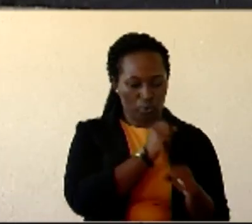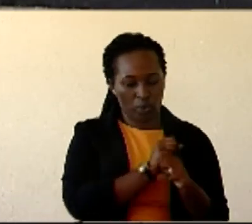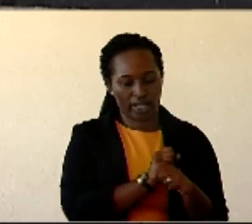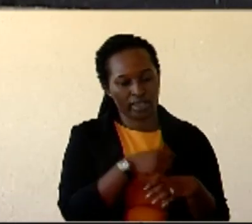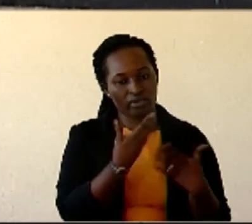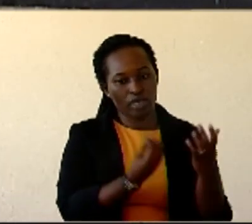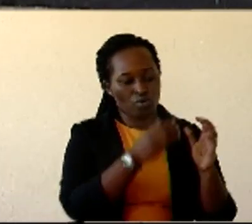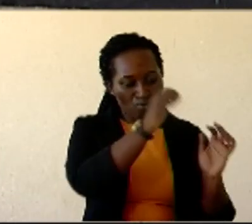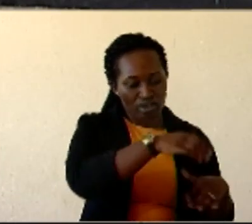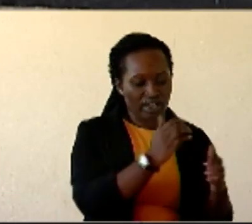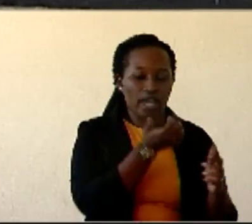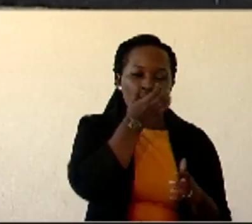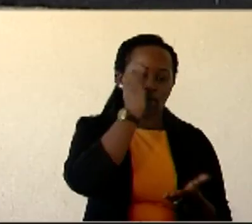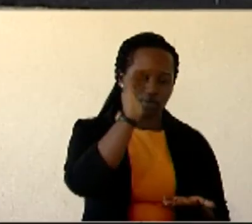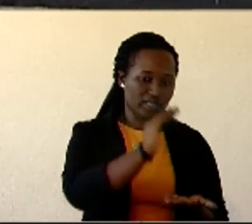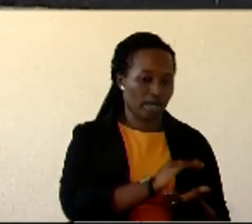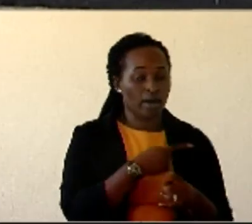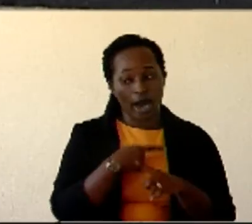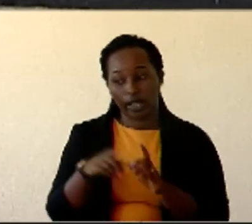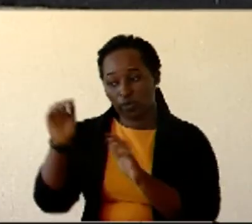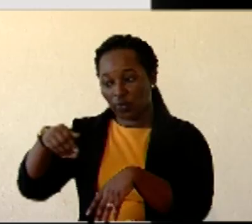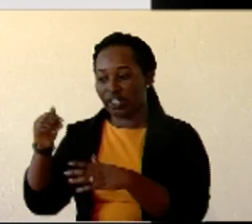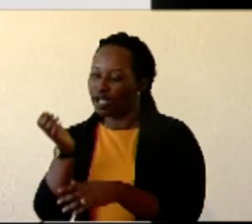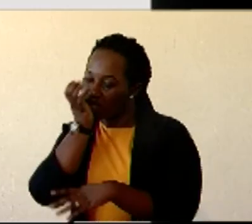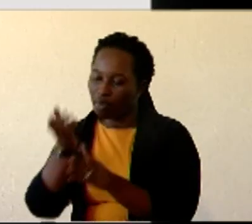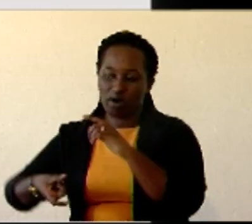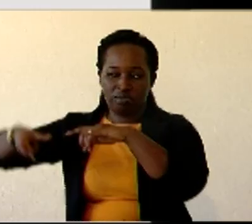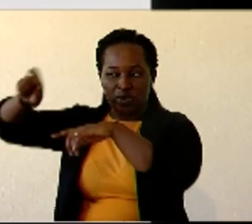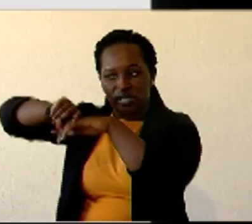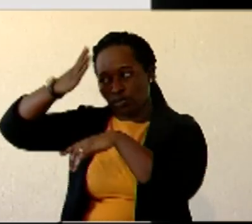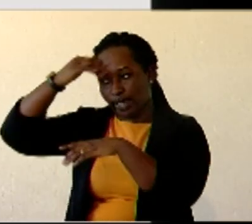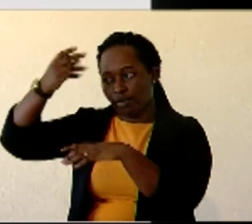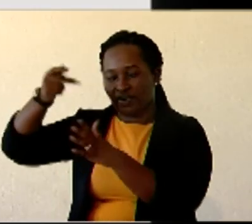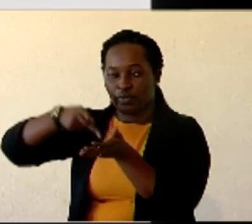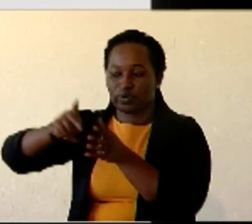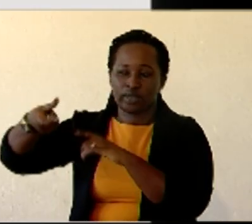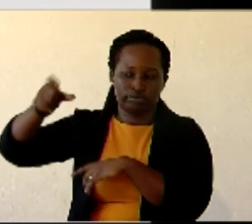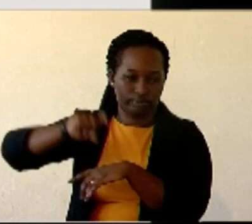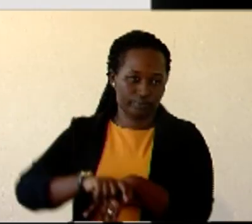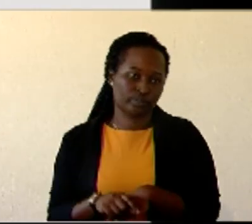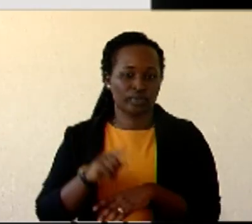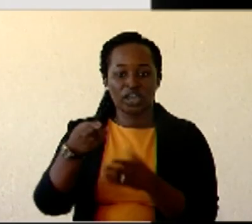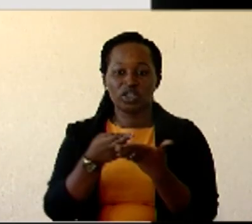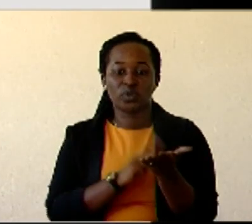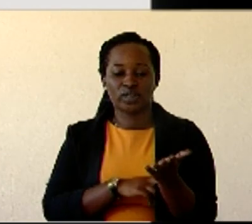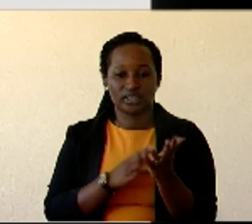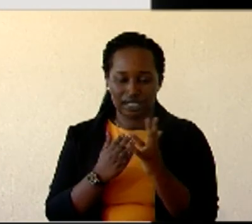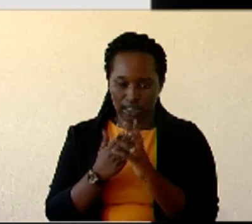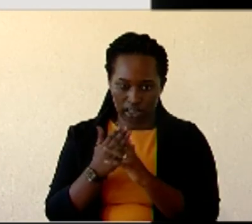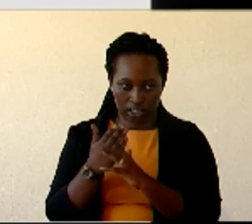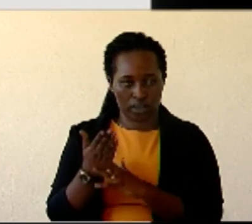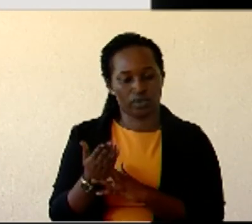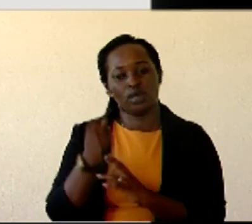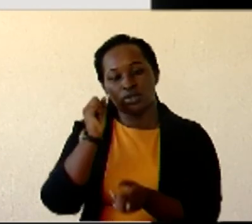beans will increase on the market. So that is price of competitively supplied product. So resources here will be channeled to the